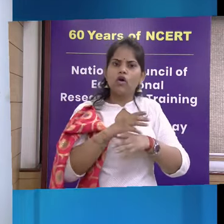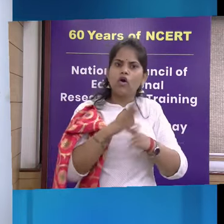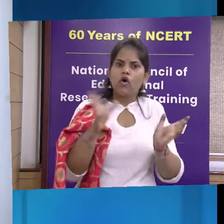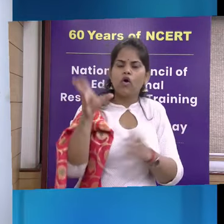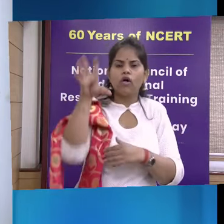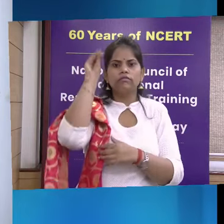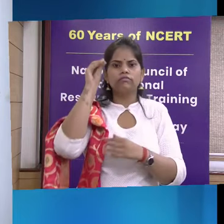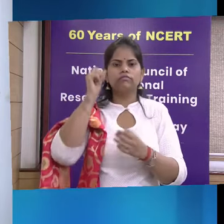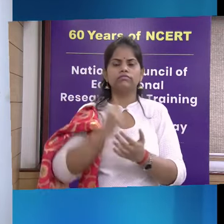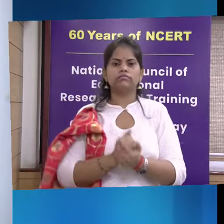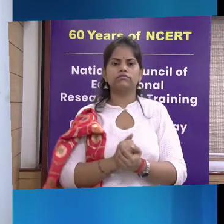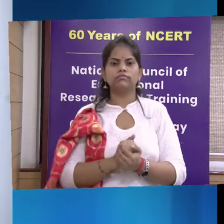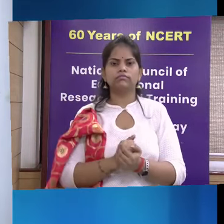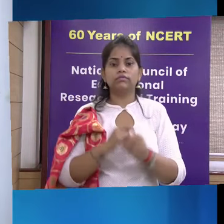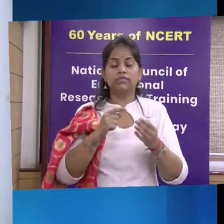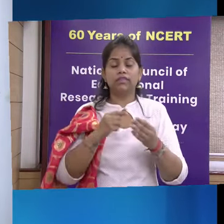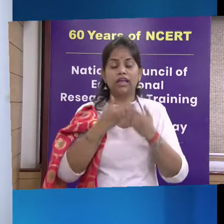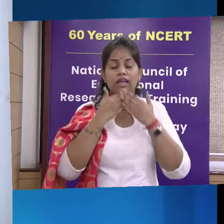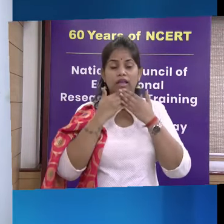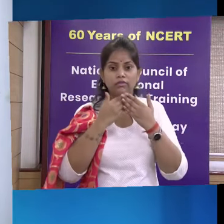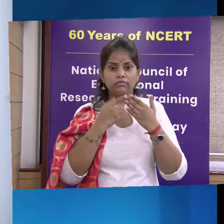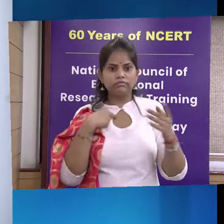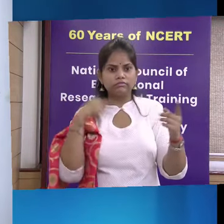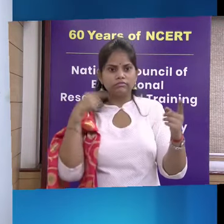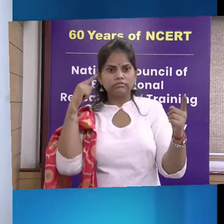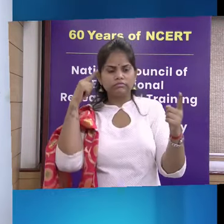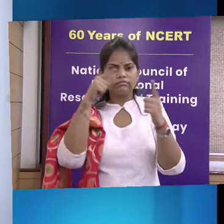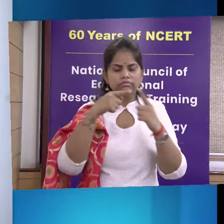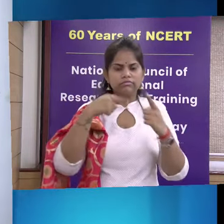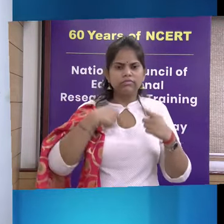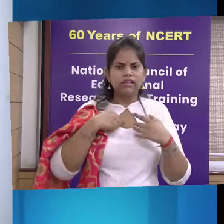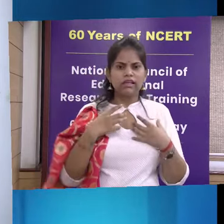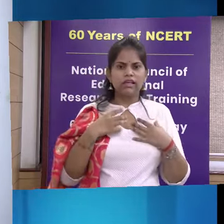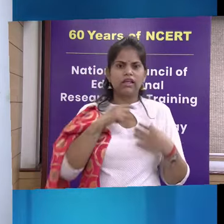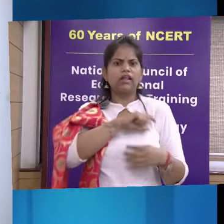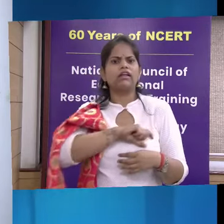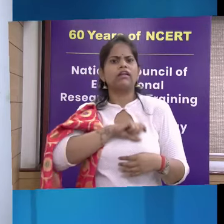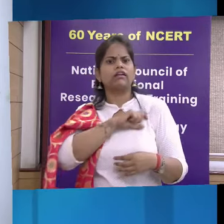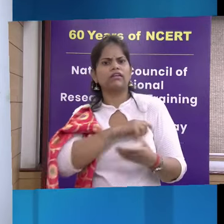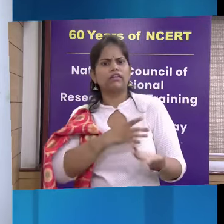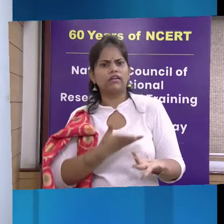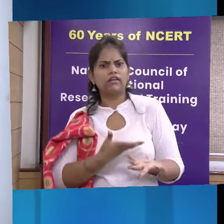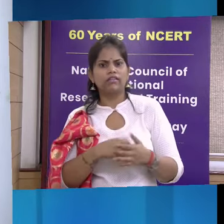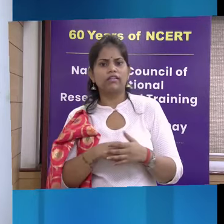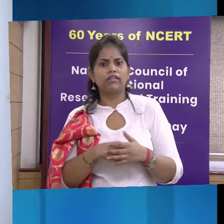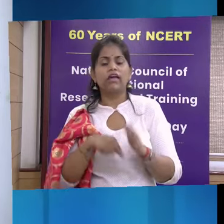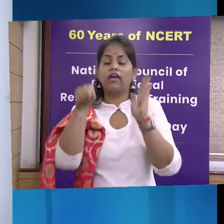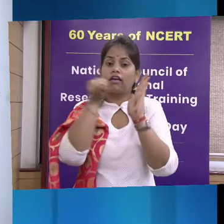Education must build character, enable learners to be ethical, rational,